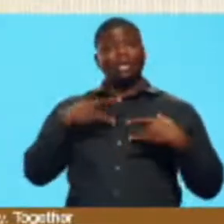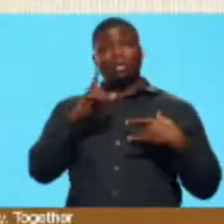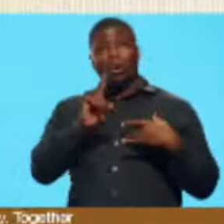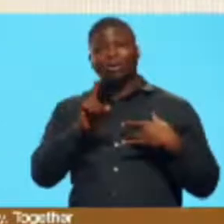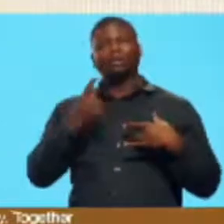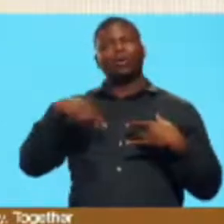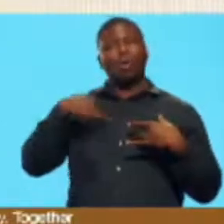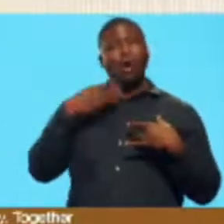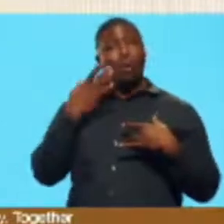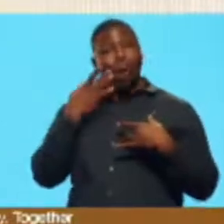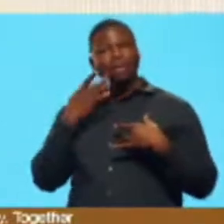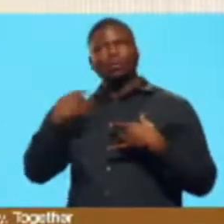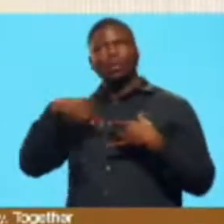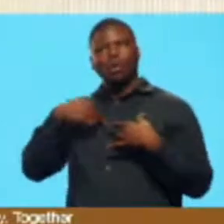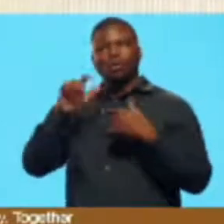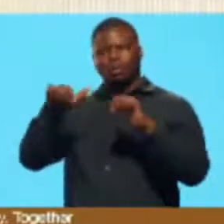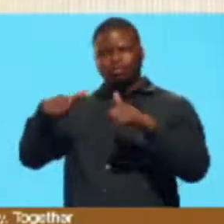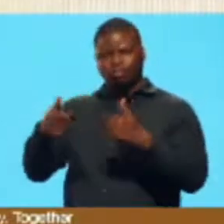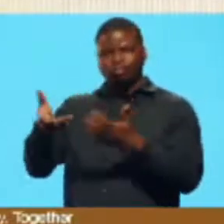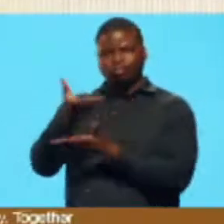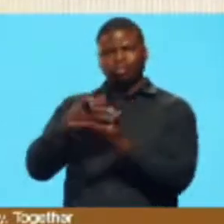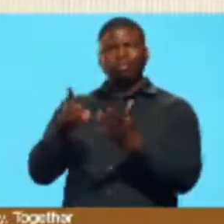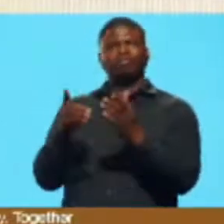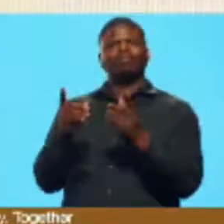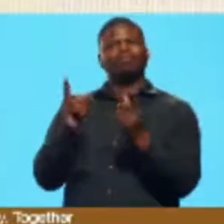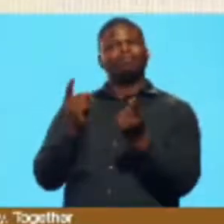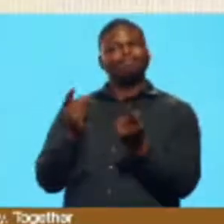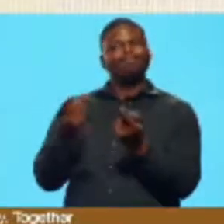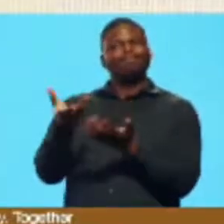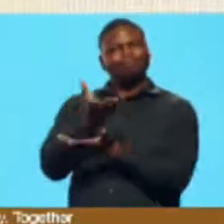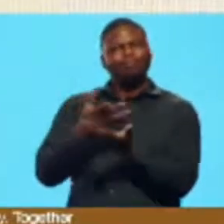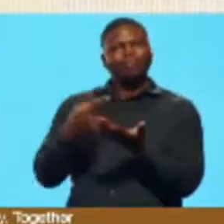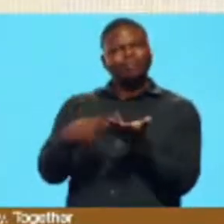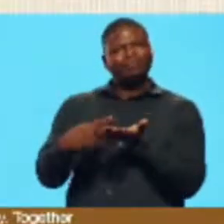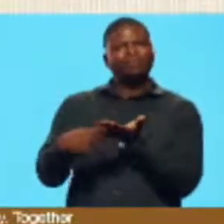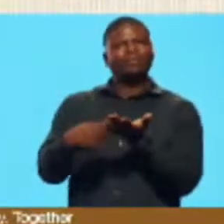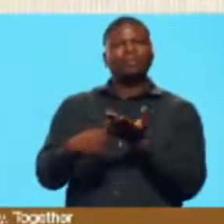Our DDG is going to take it to social development, just